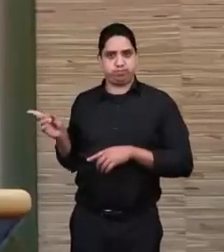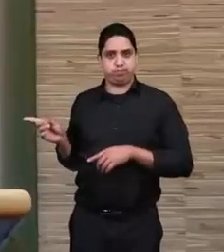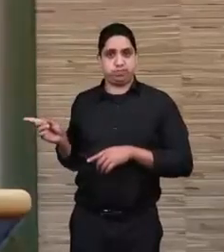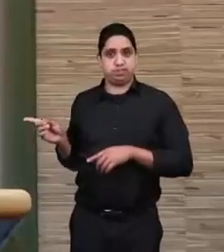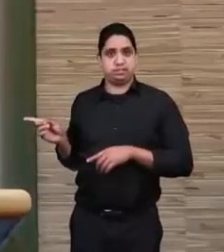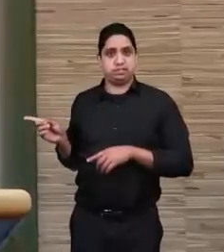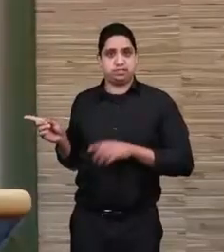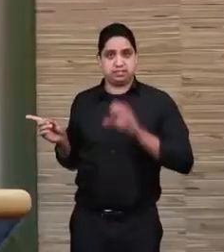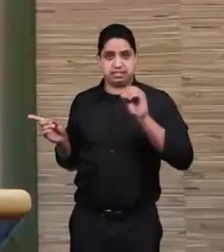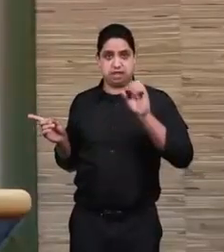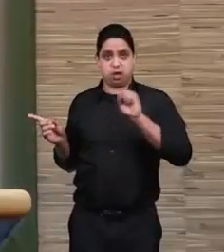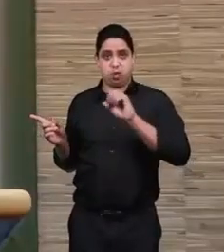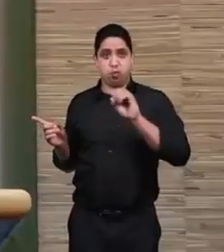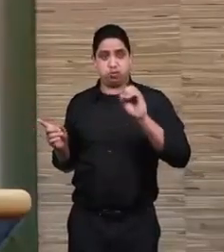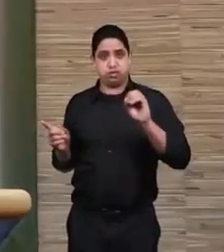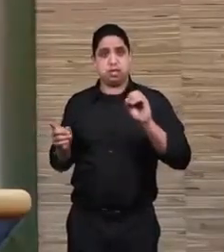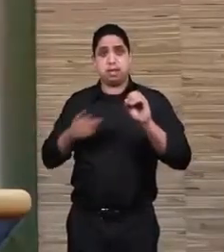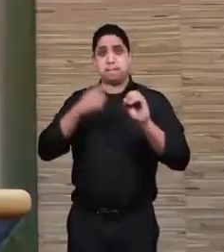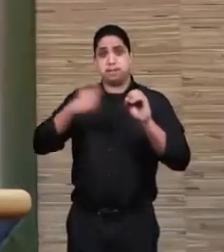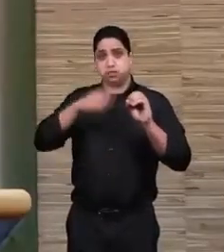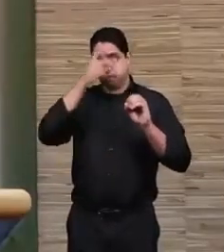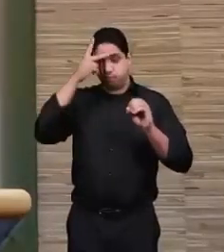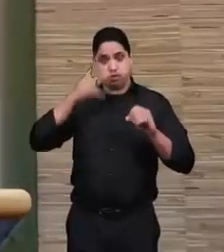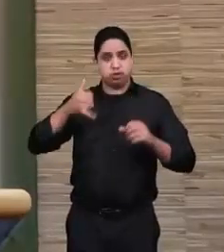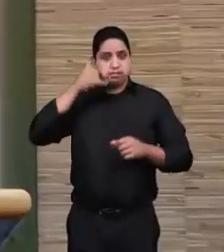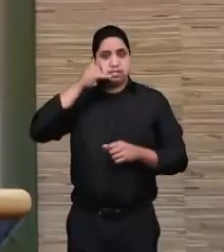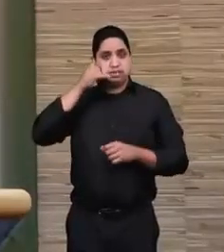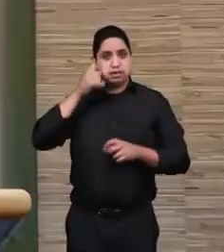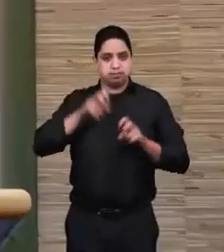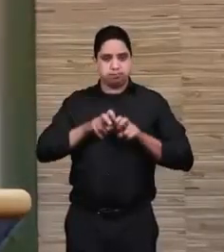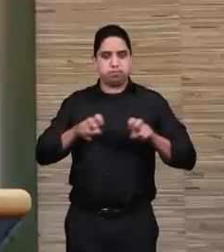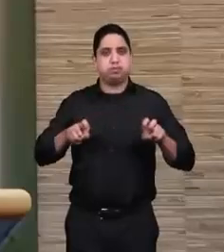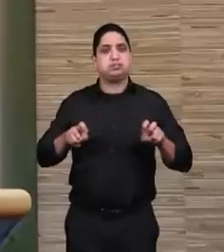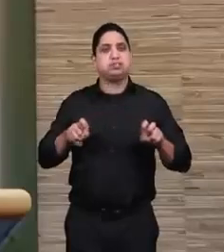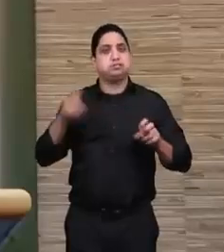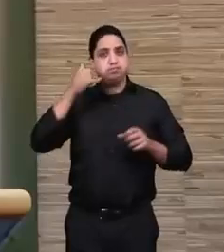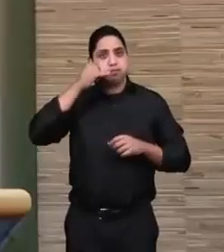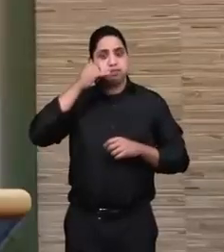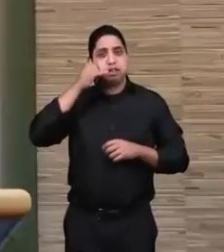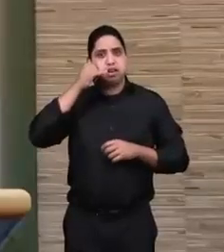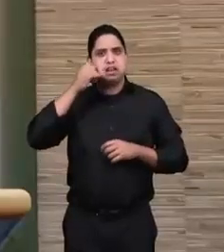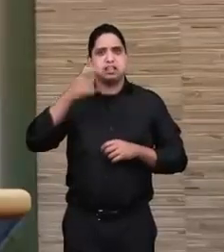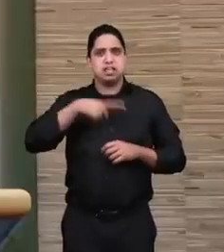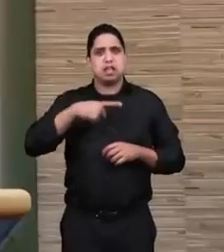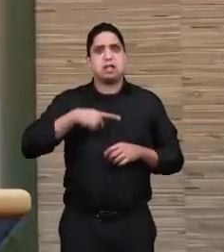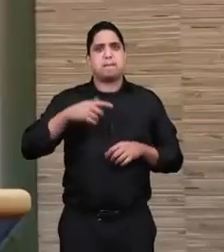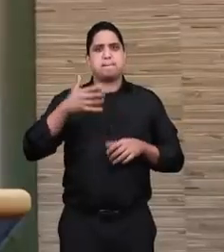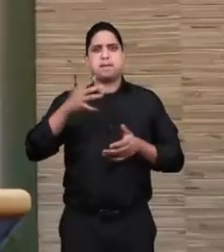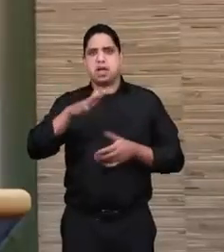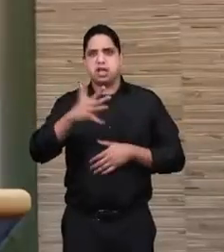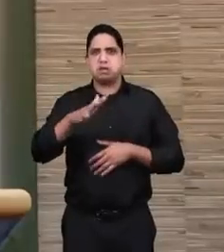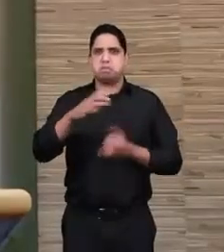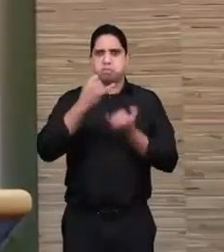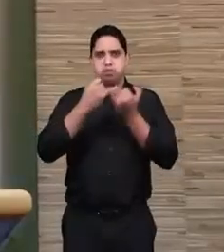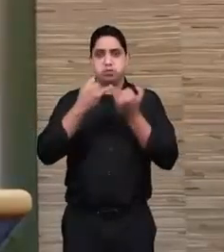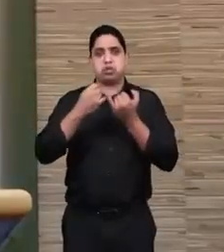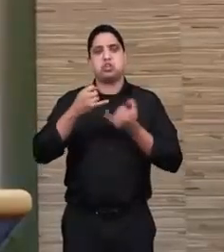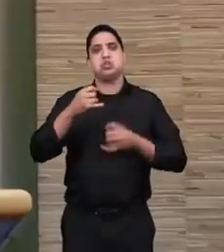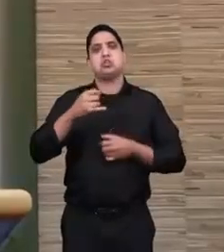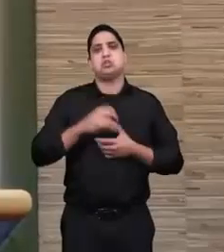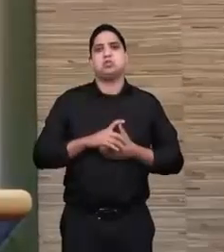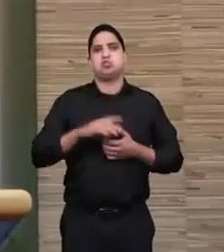Calls to the presbytery, and we had to increase the number of people in the call center. We have an average on a daily basis